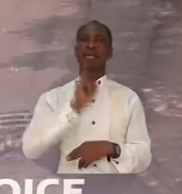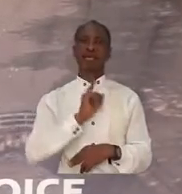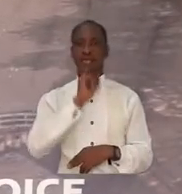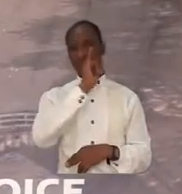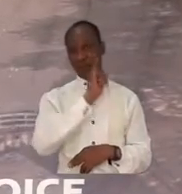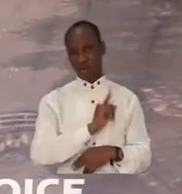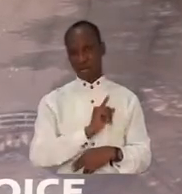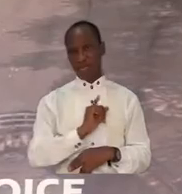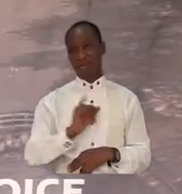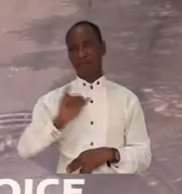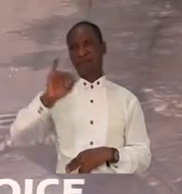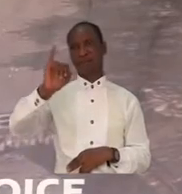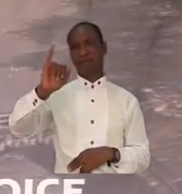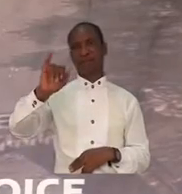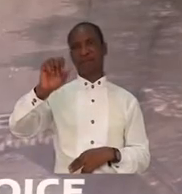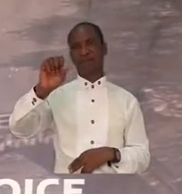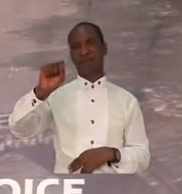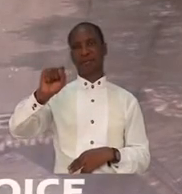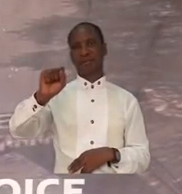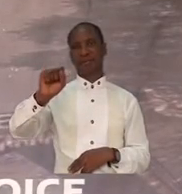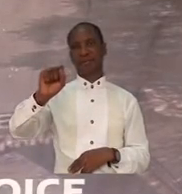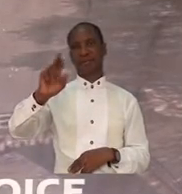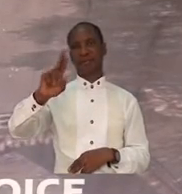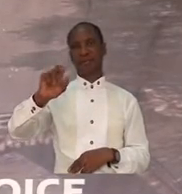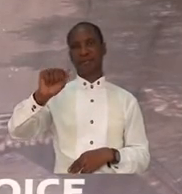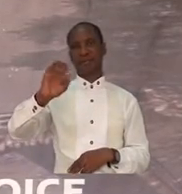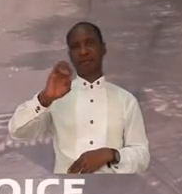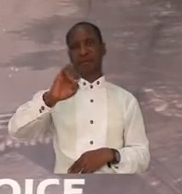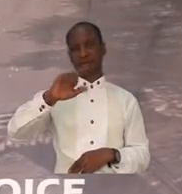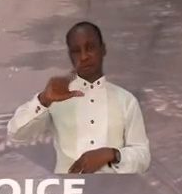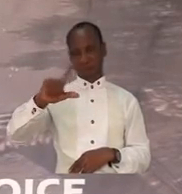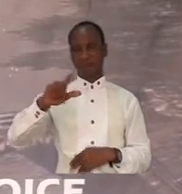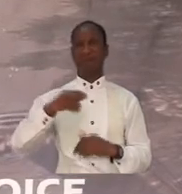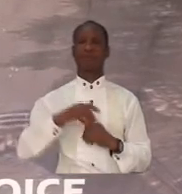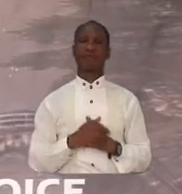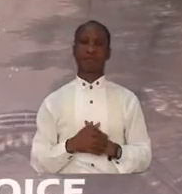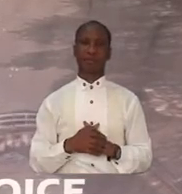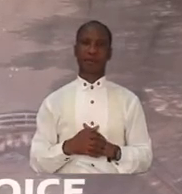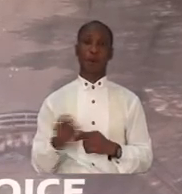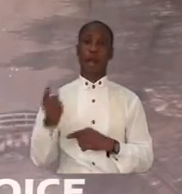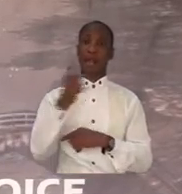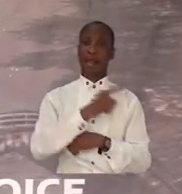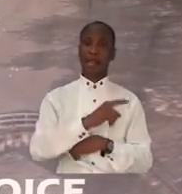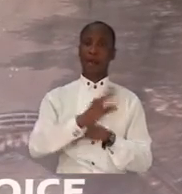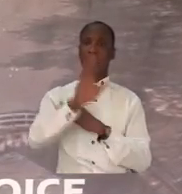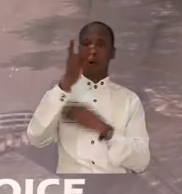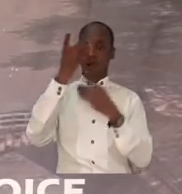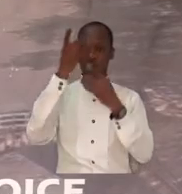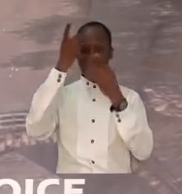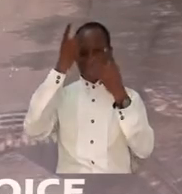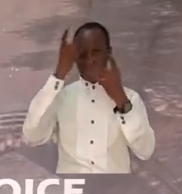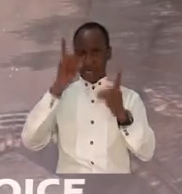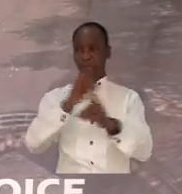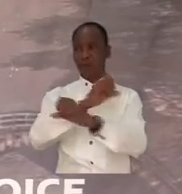onyankopon okoyi won afri Egypt enkwasom na enkwasom okwakoyi won